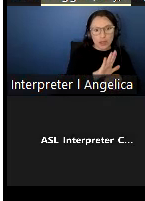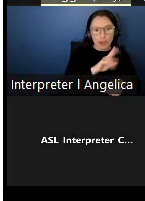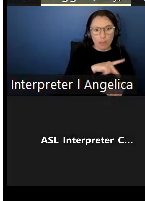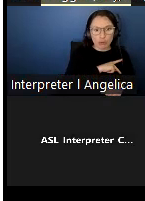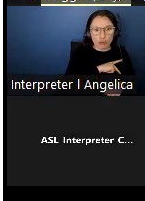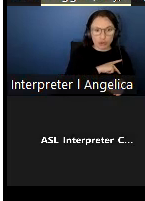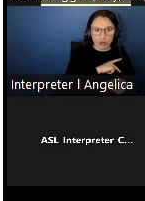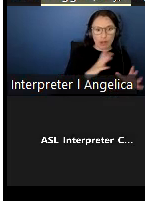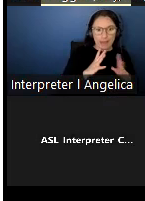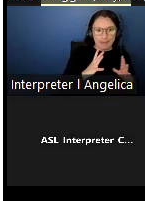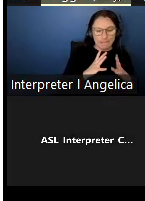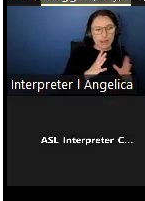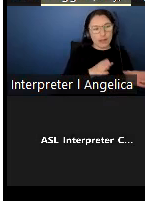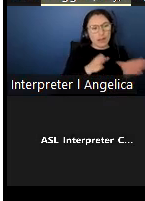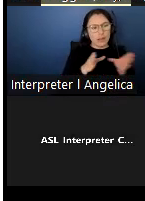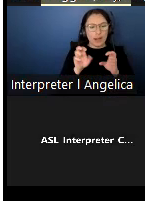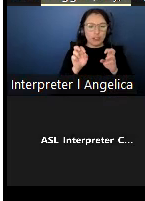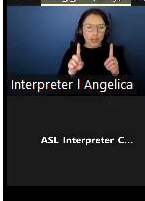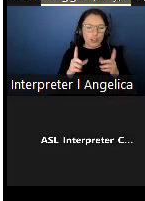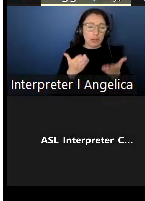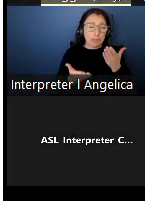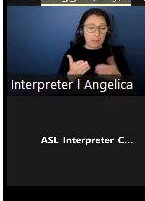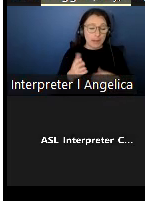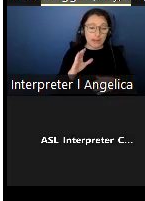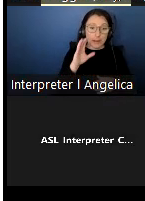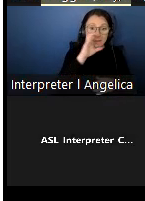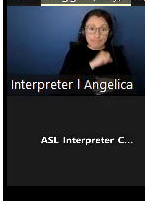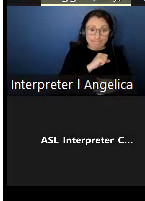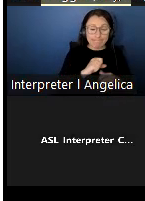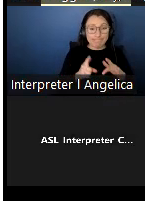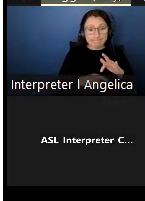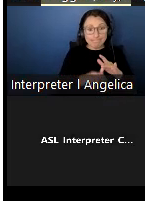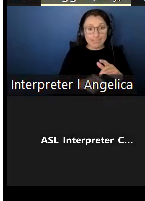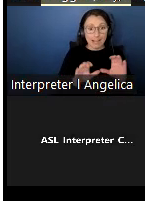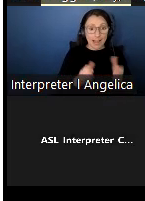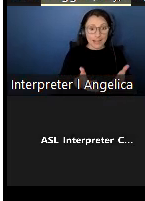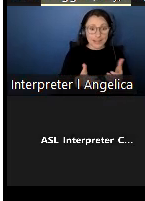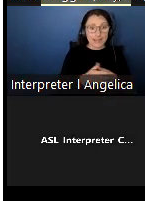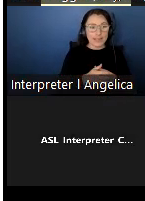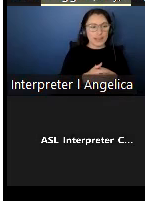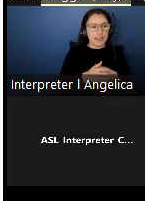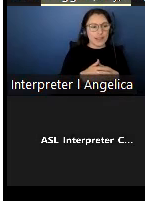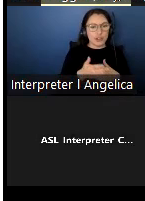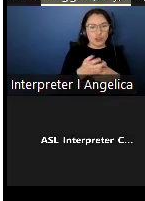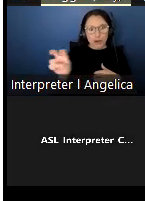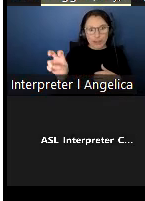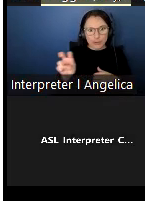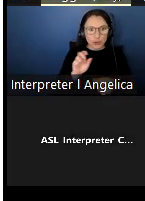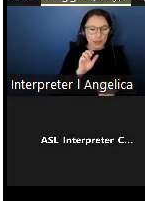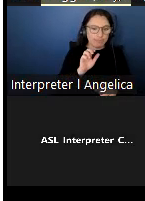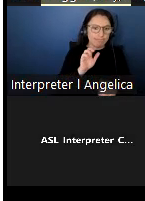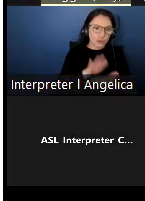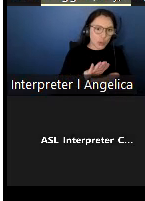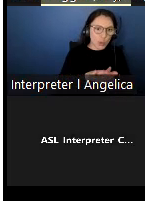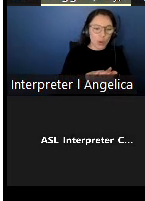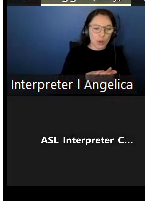looks more like skip classes or withdrawing from a course. It may mean dropping out of school or transferring schools. For folks